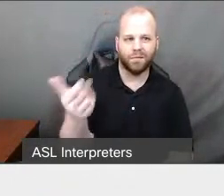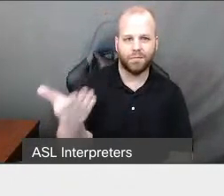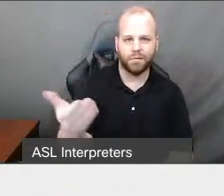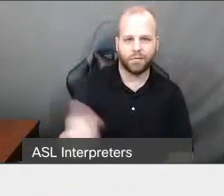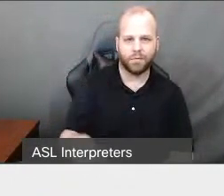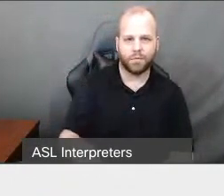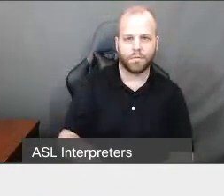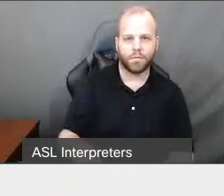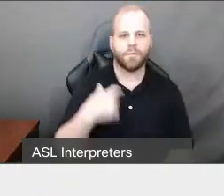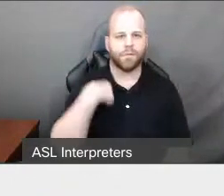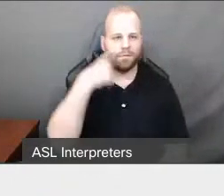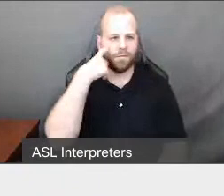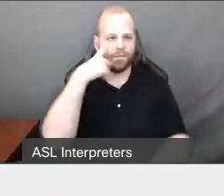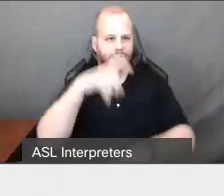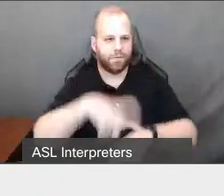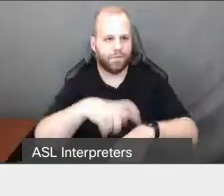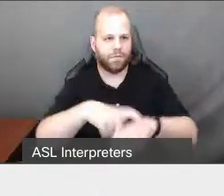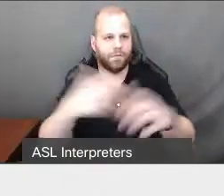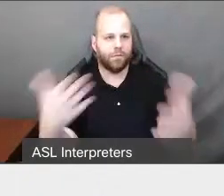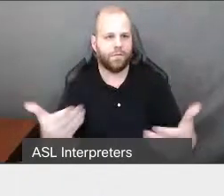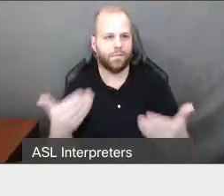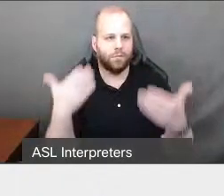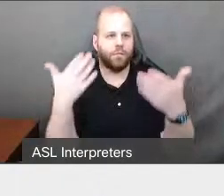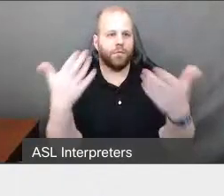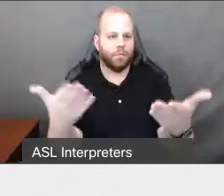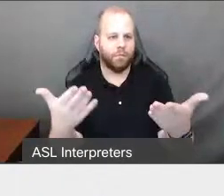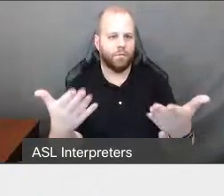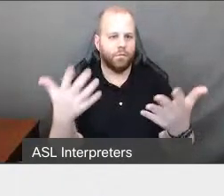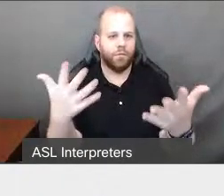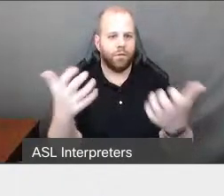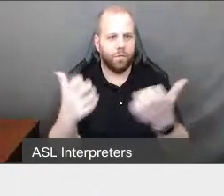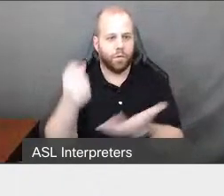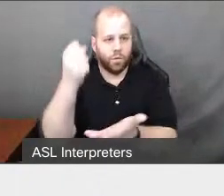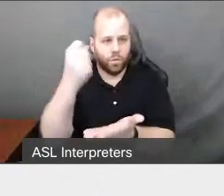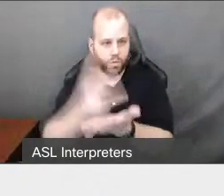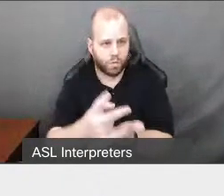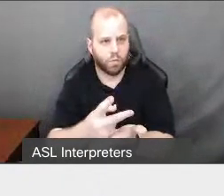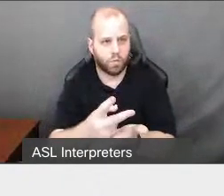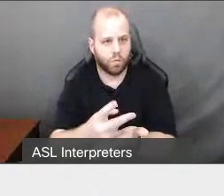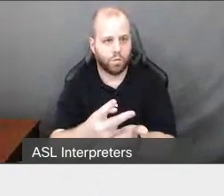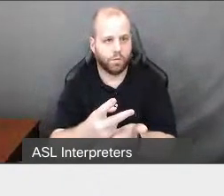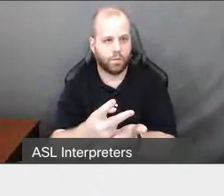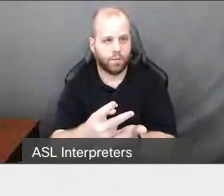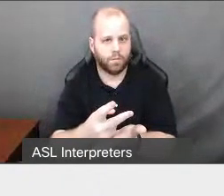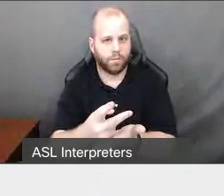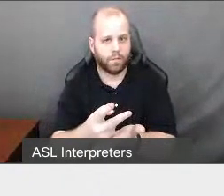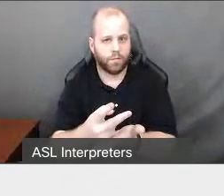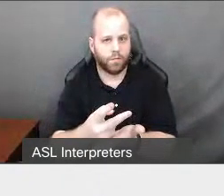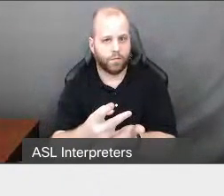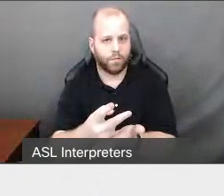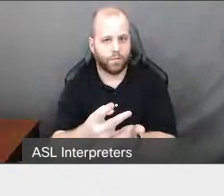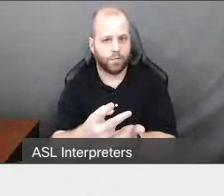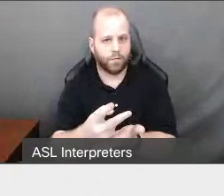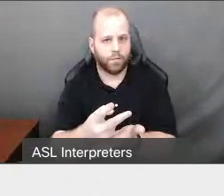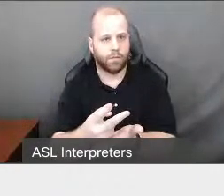think it's time we make a motion as to if we would like to approve this as presented, or if